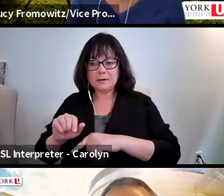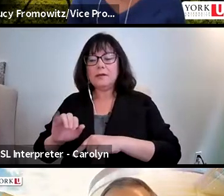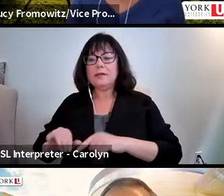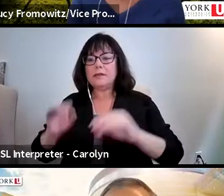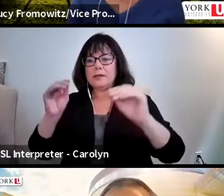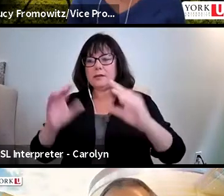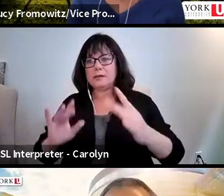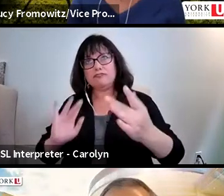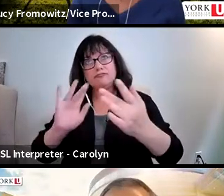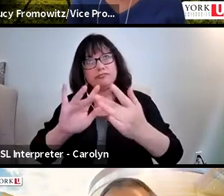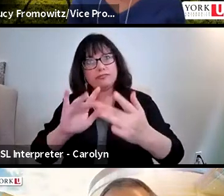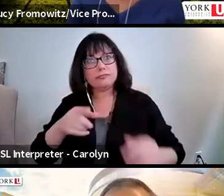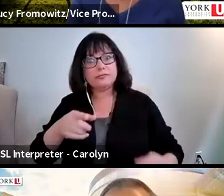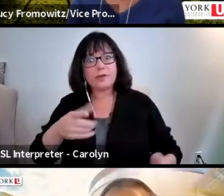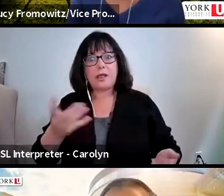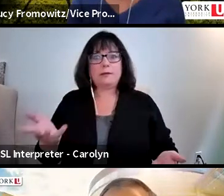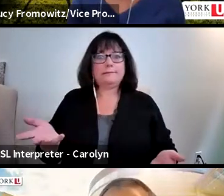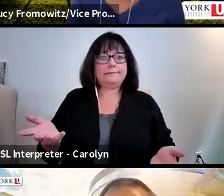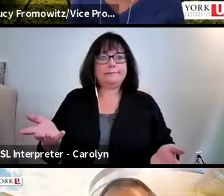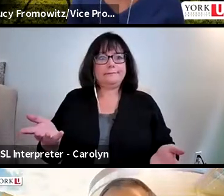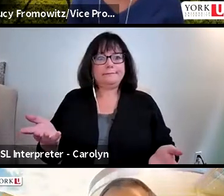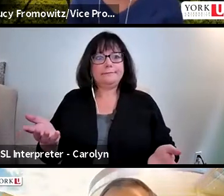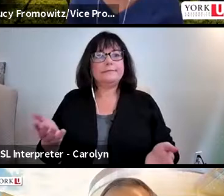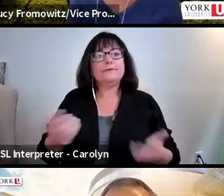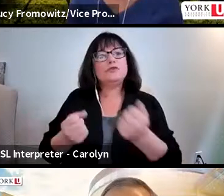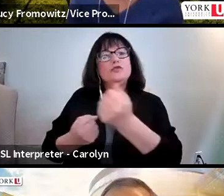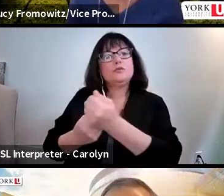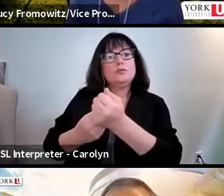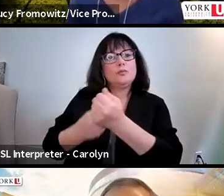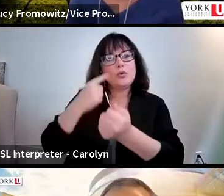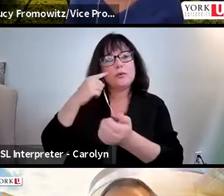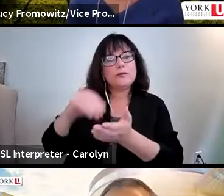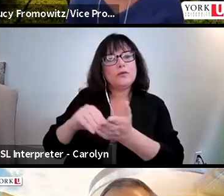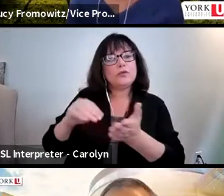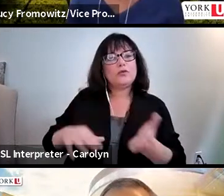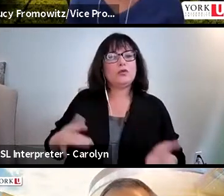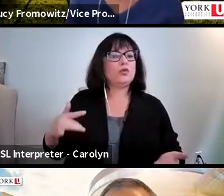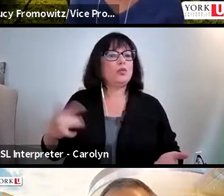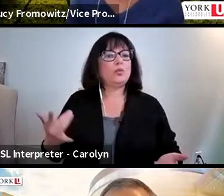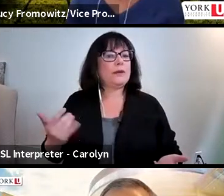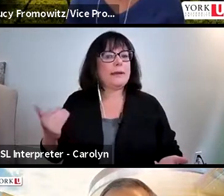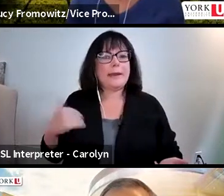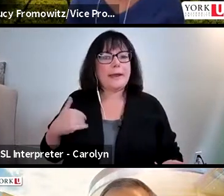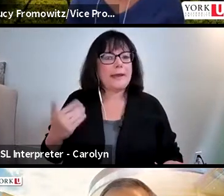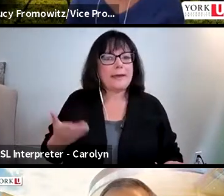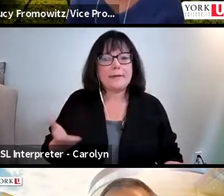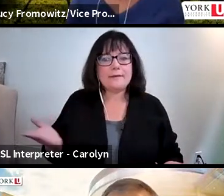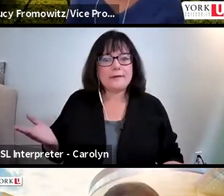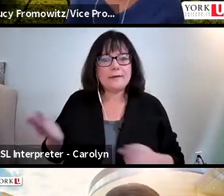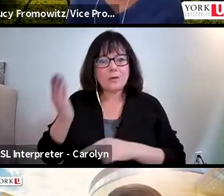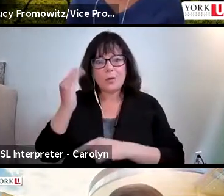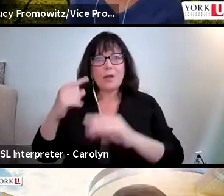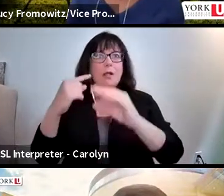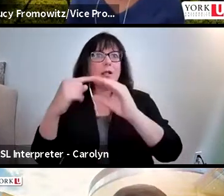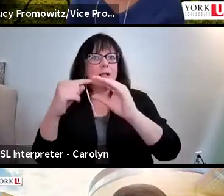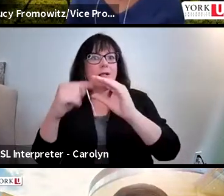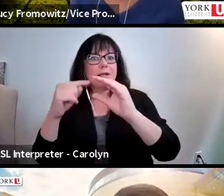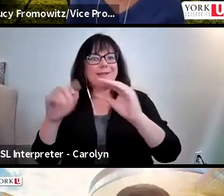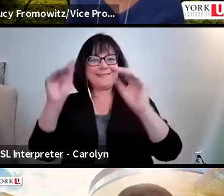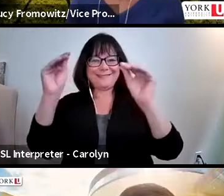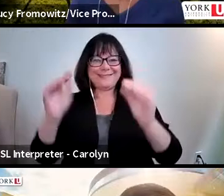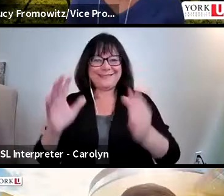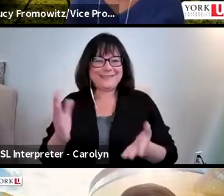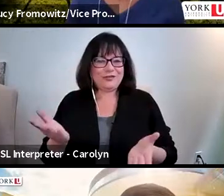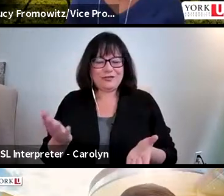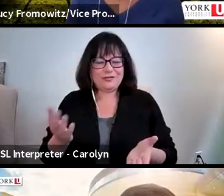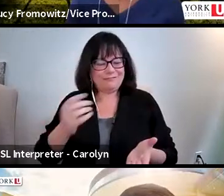of supports are available for students so that they're not always emailing their faculty member about tech support questions.